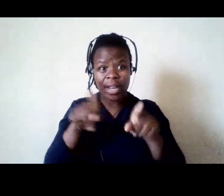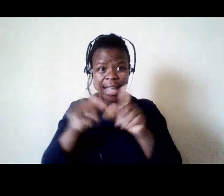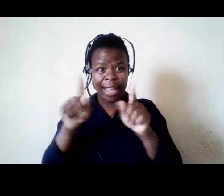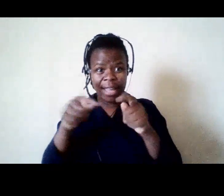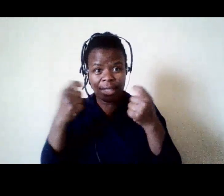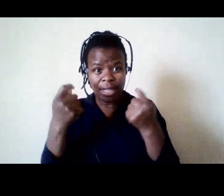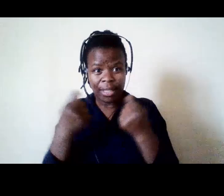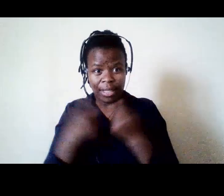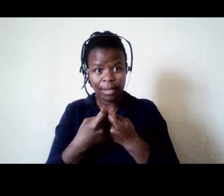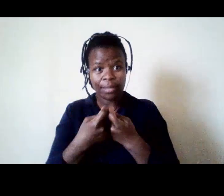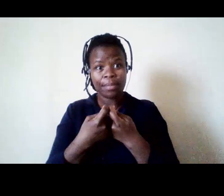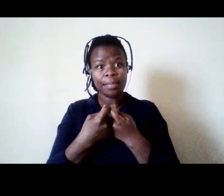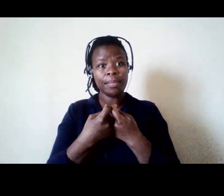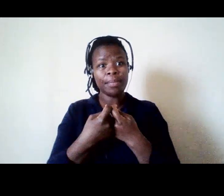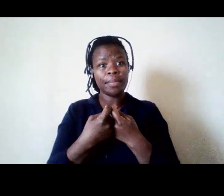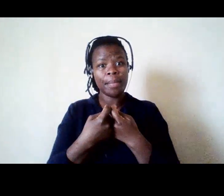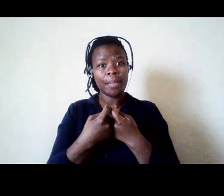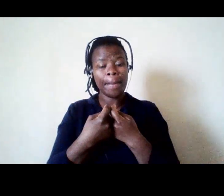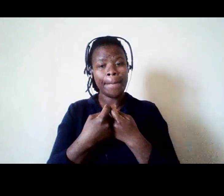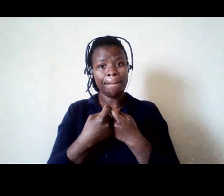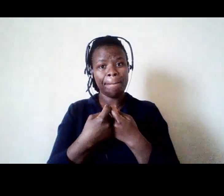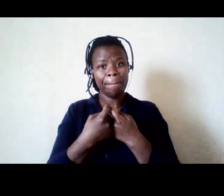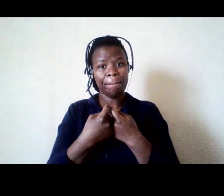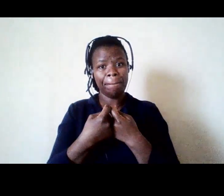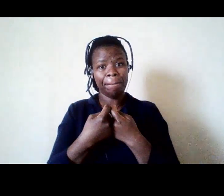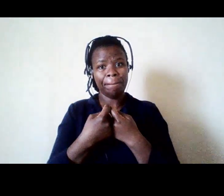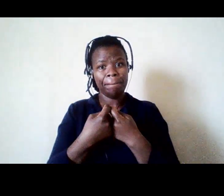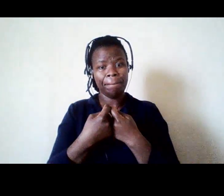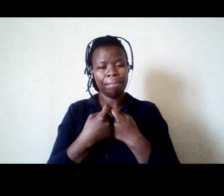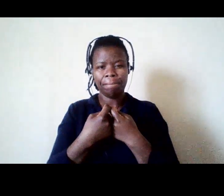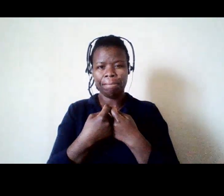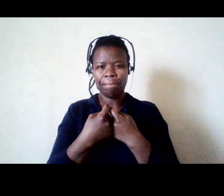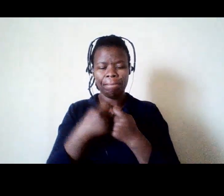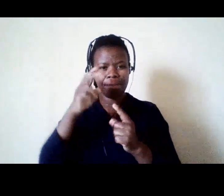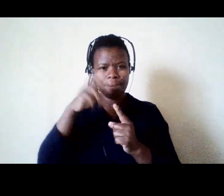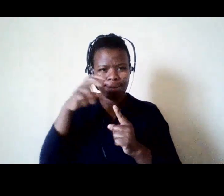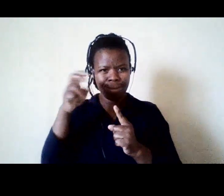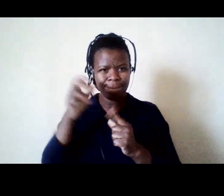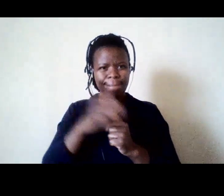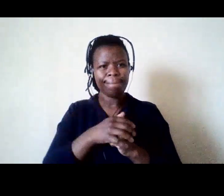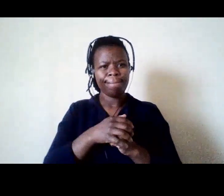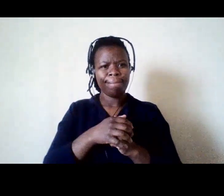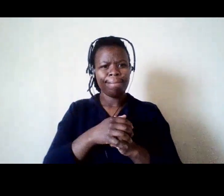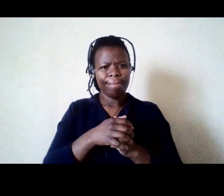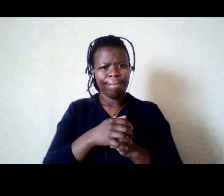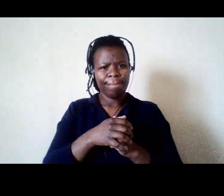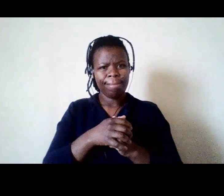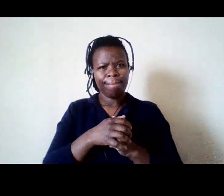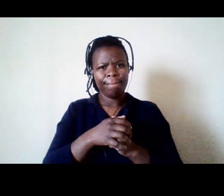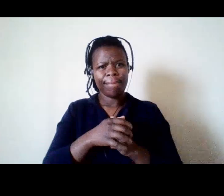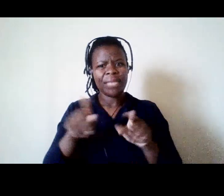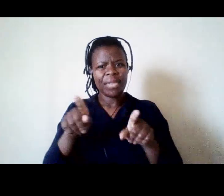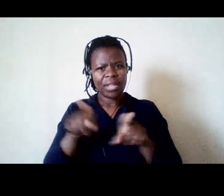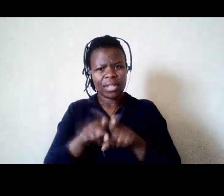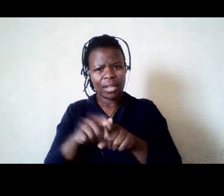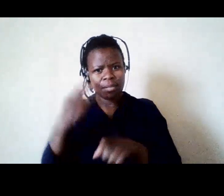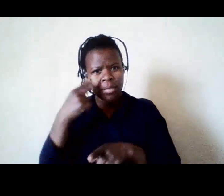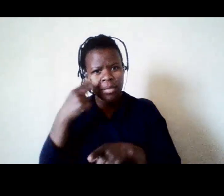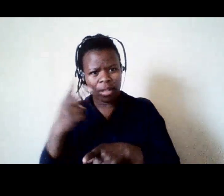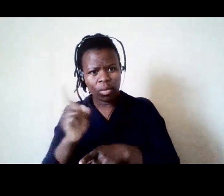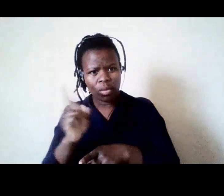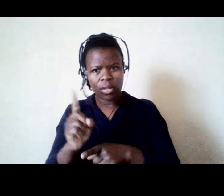from someone's view, at what level do they see disability? Are they still looking at it with the medical model level, deficit